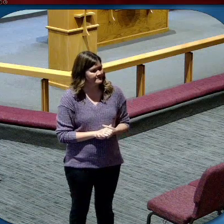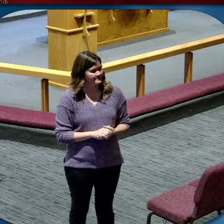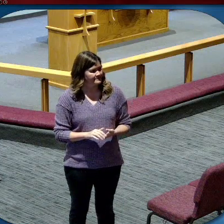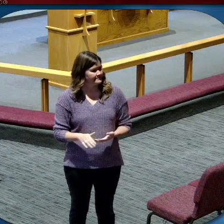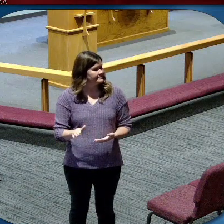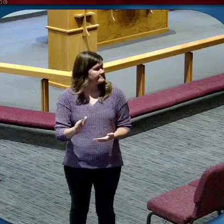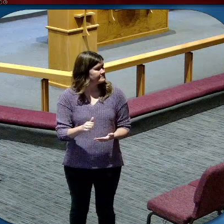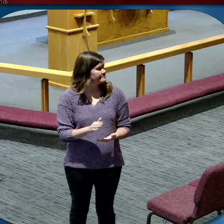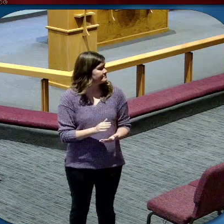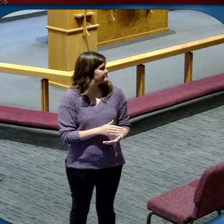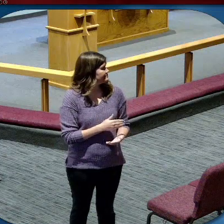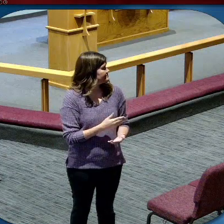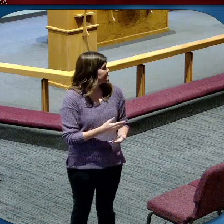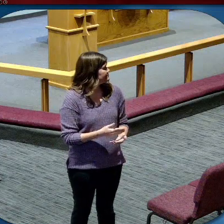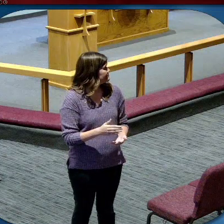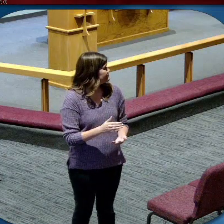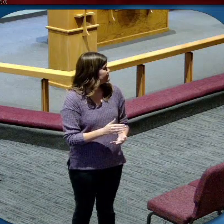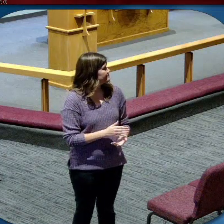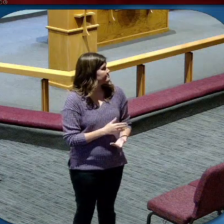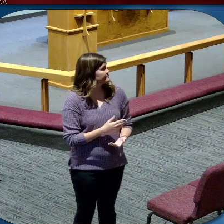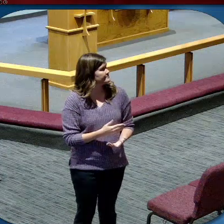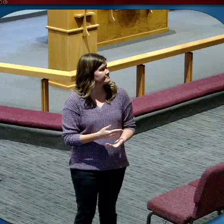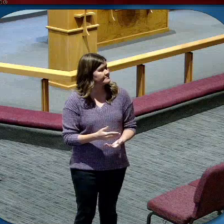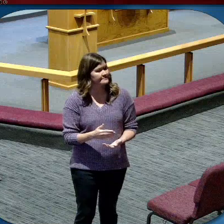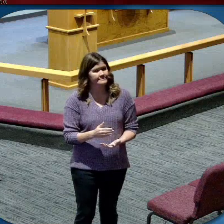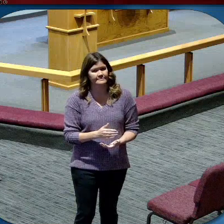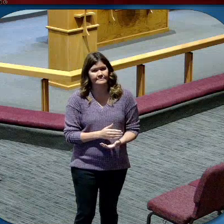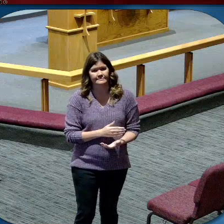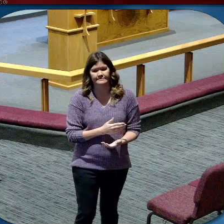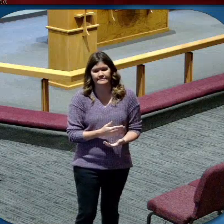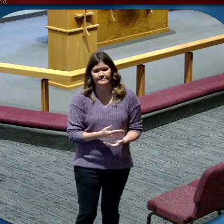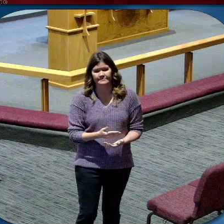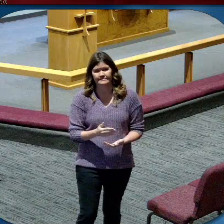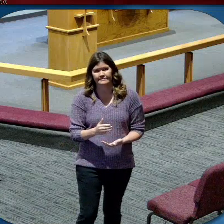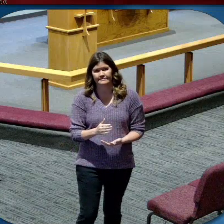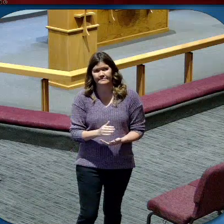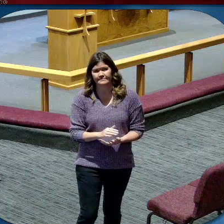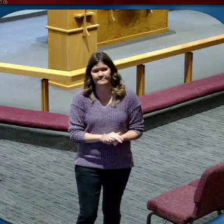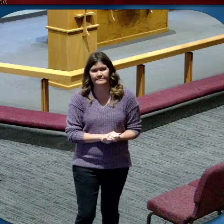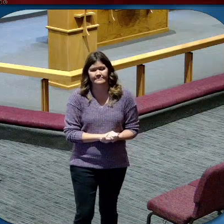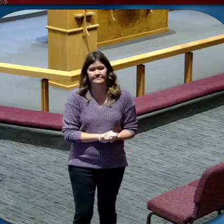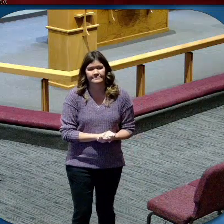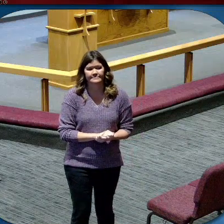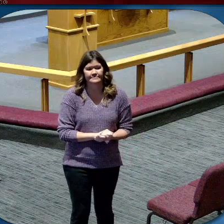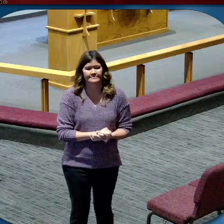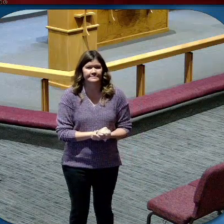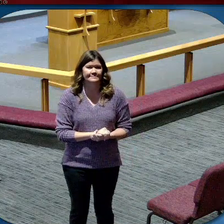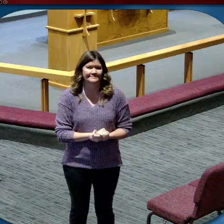Thank you.